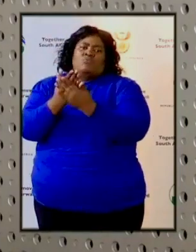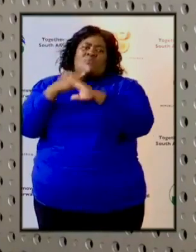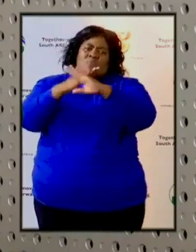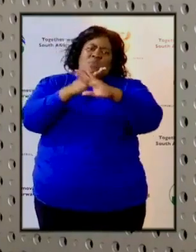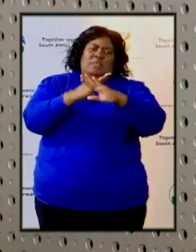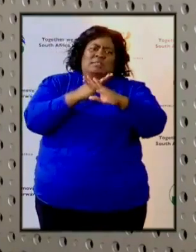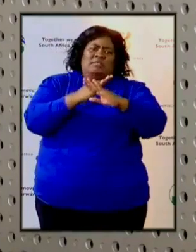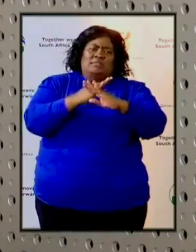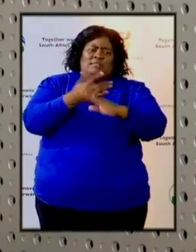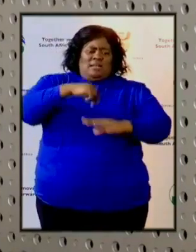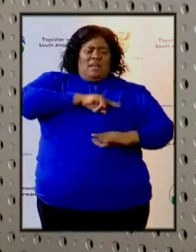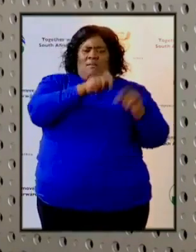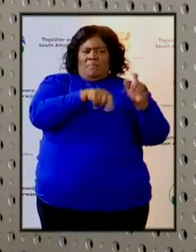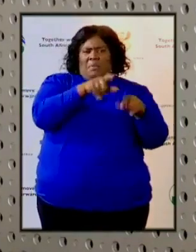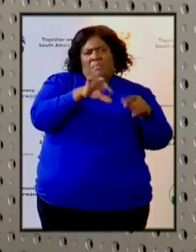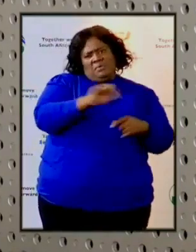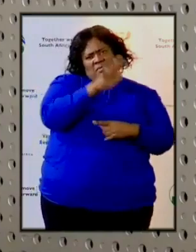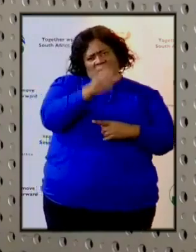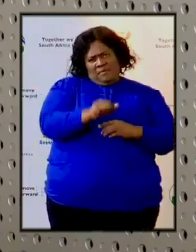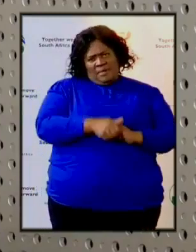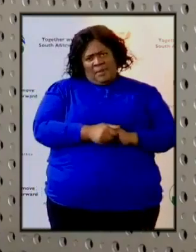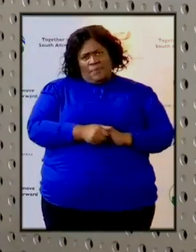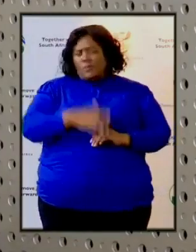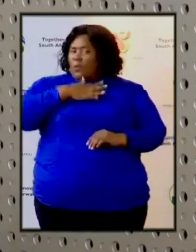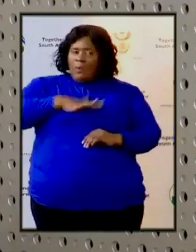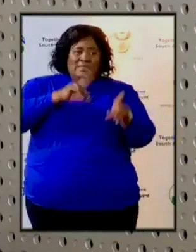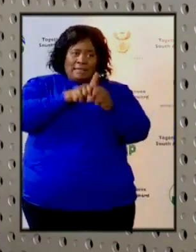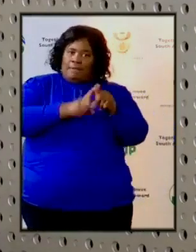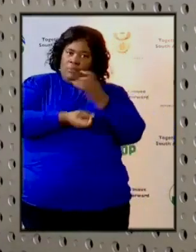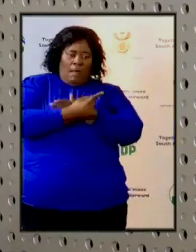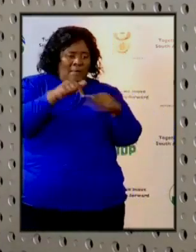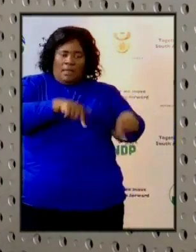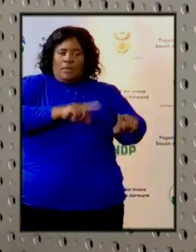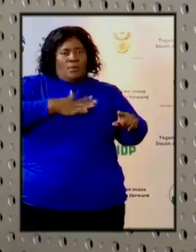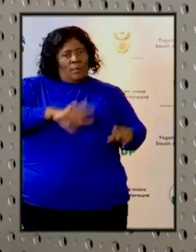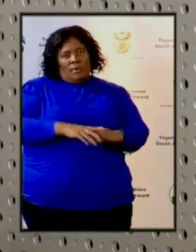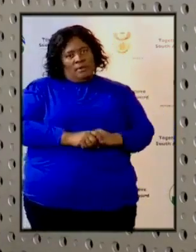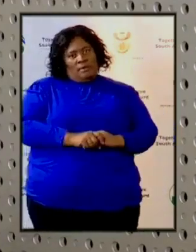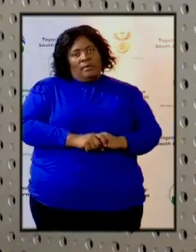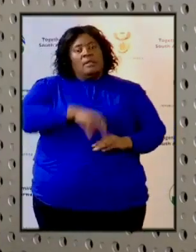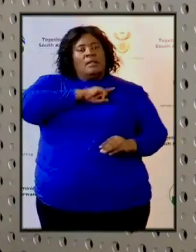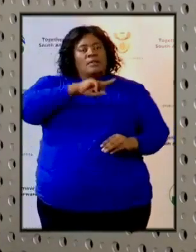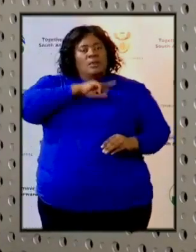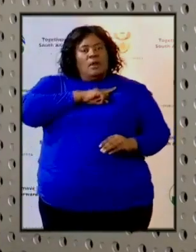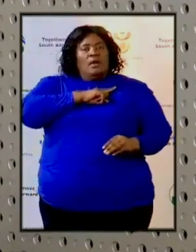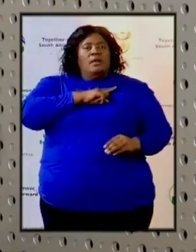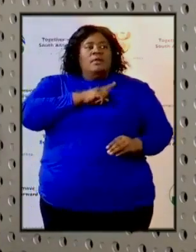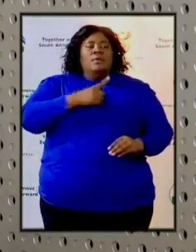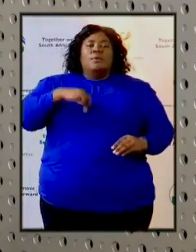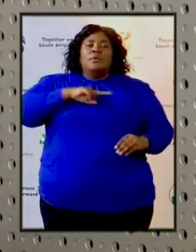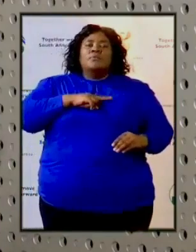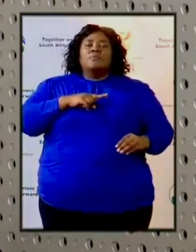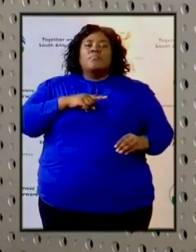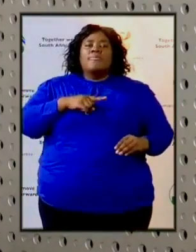to try and avoid that situation. That is why we have gone not on just opening